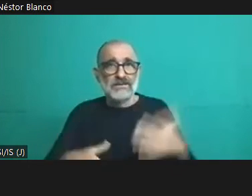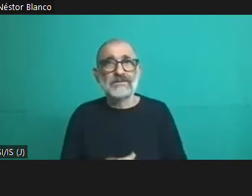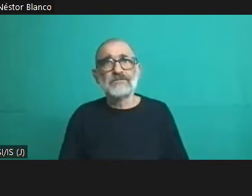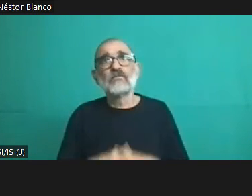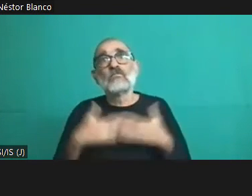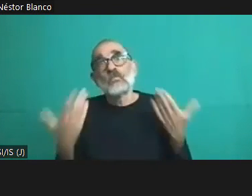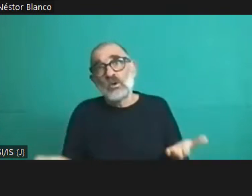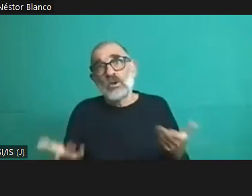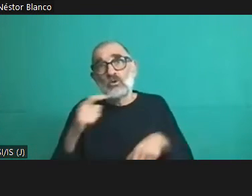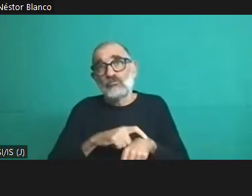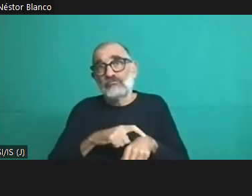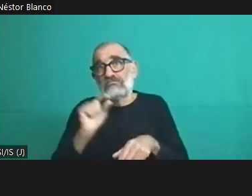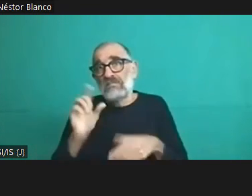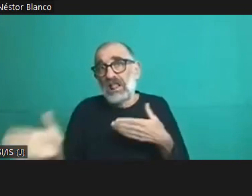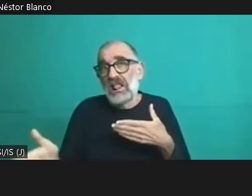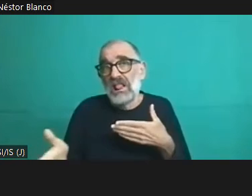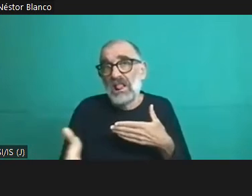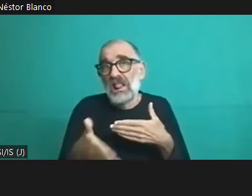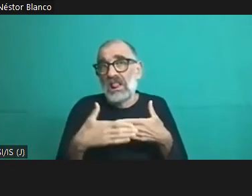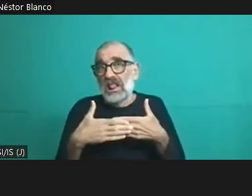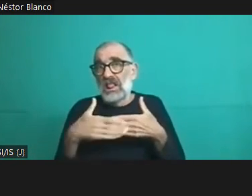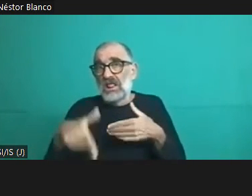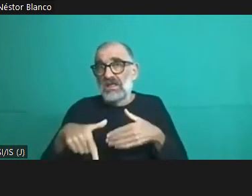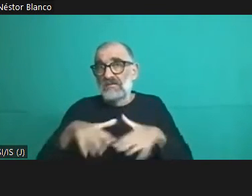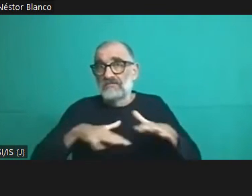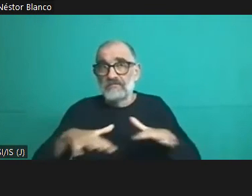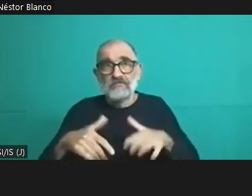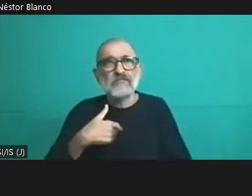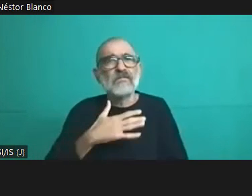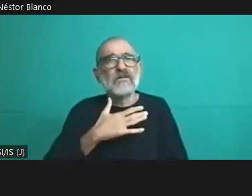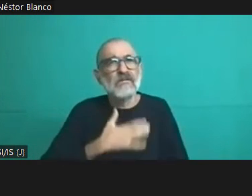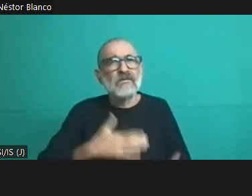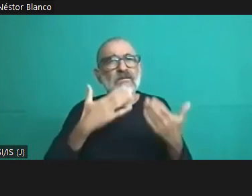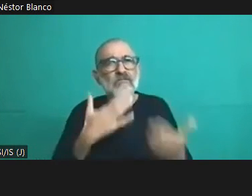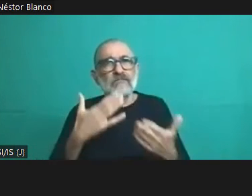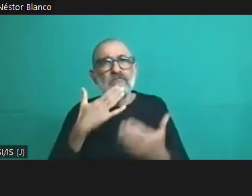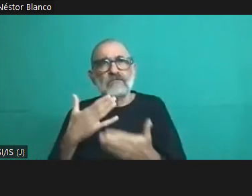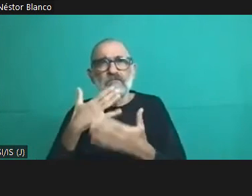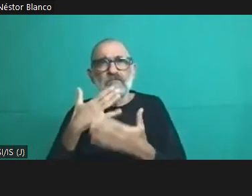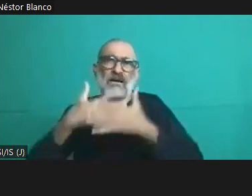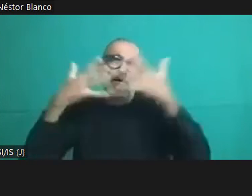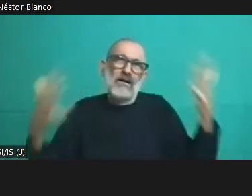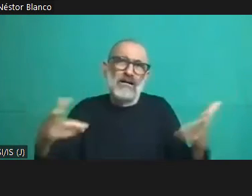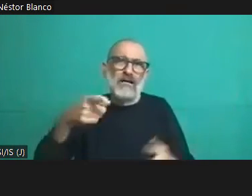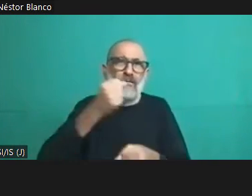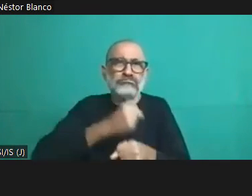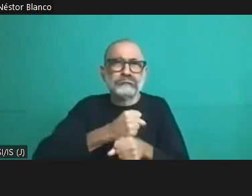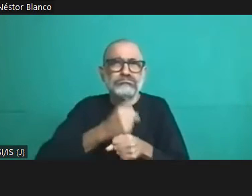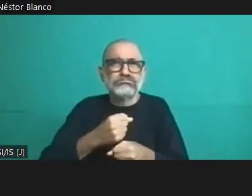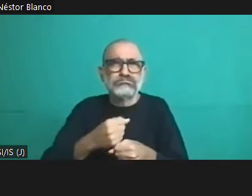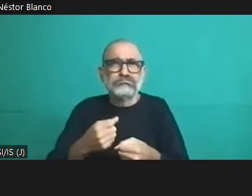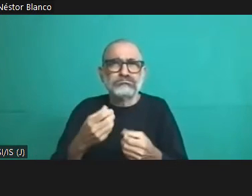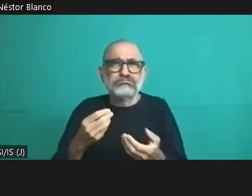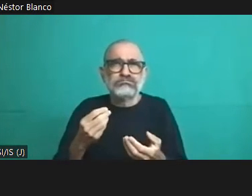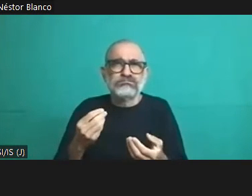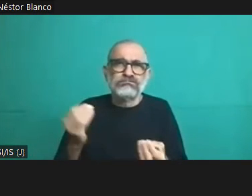from all those who have shared their experiences with us. I think they have been extremely